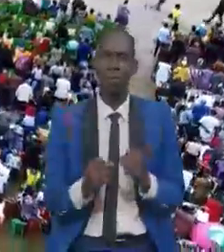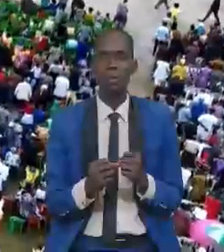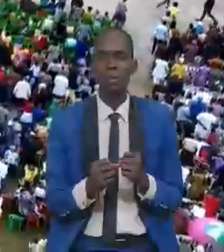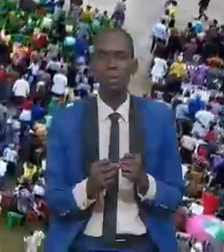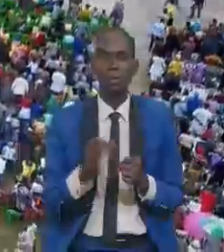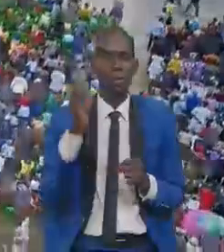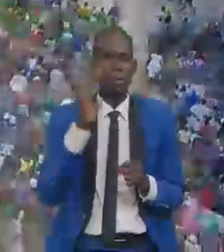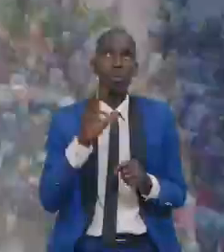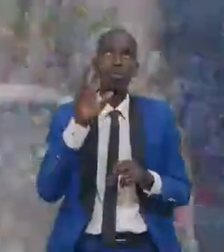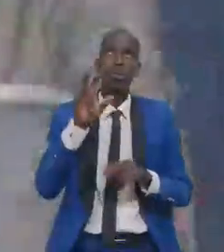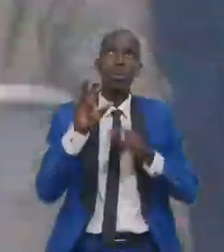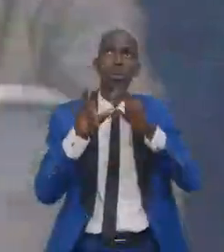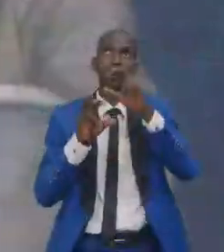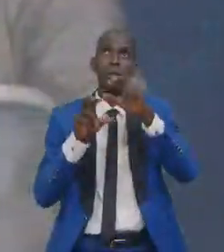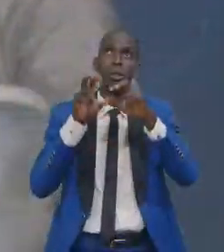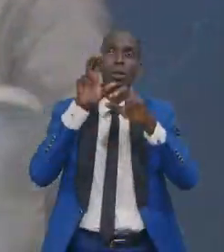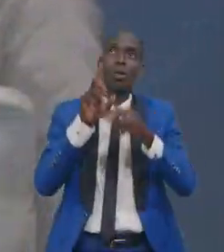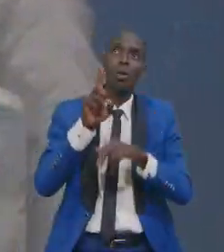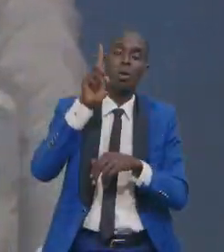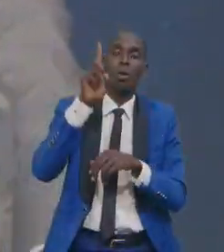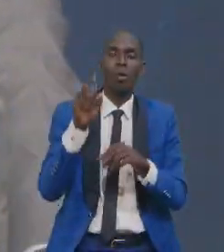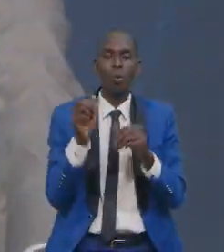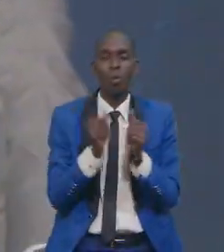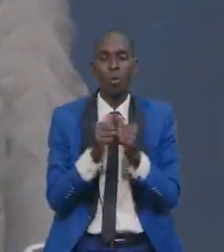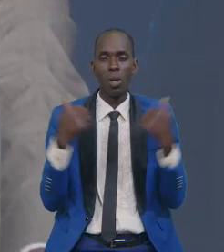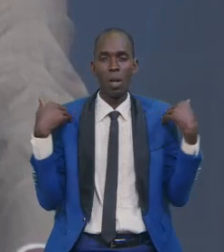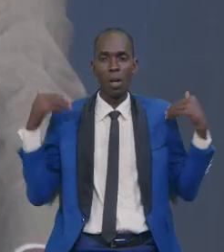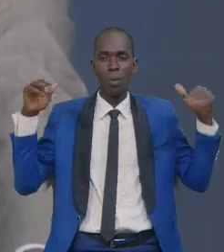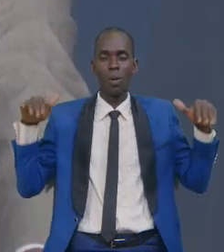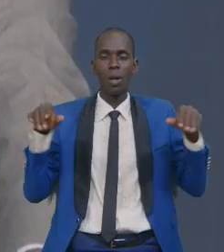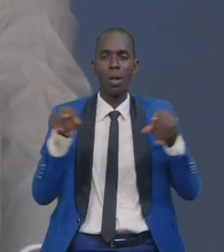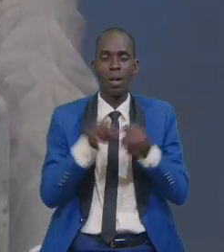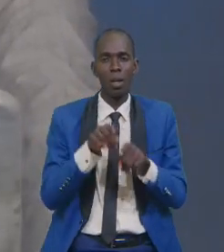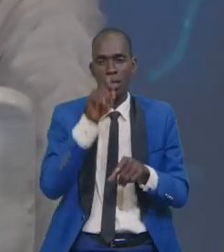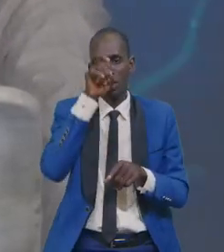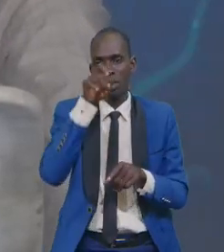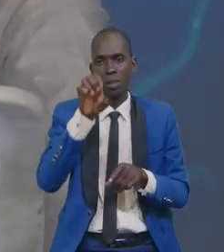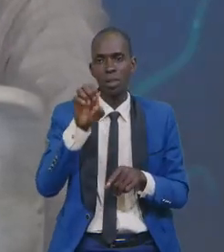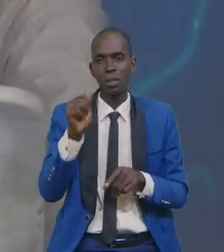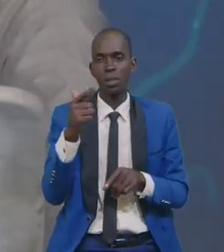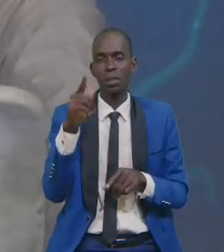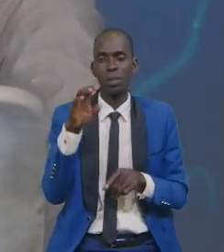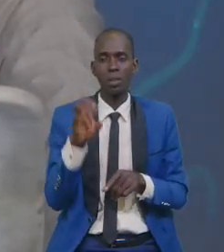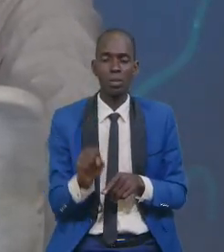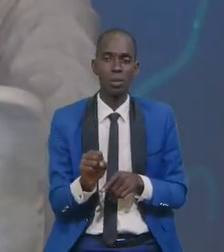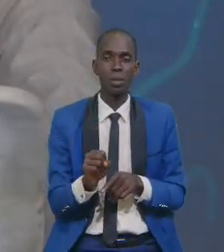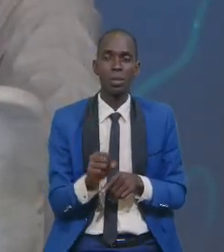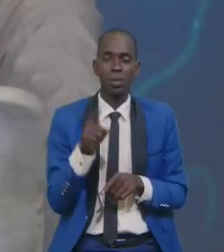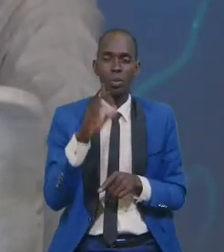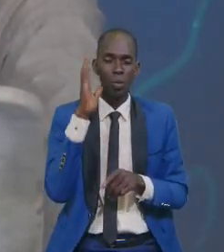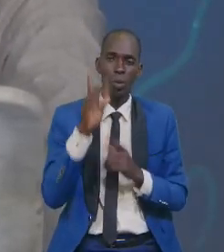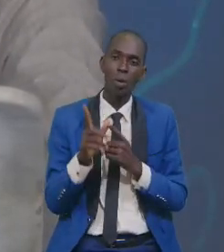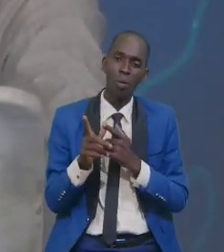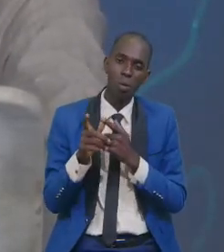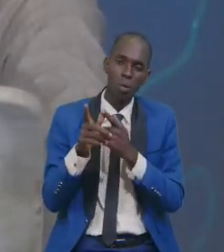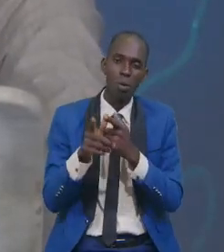up with wings as eagles. They will run. They will